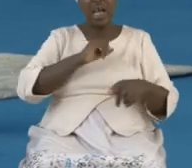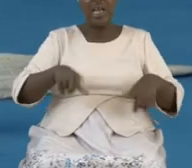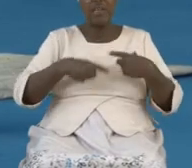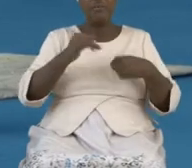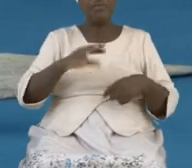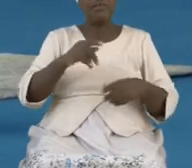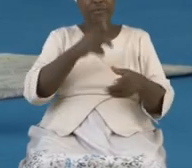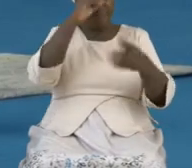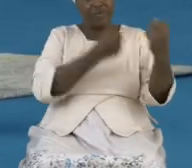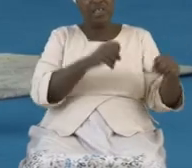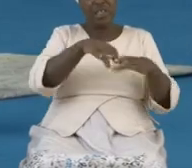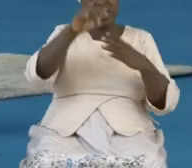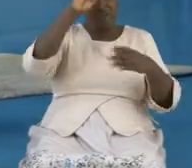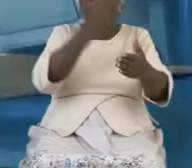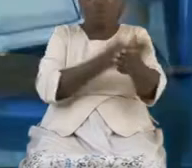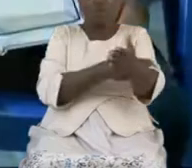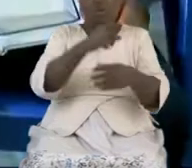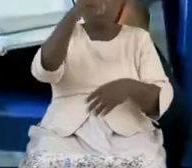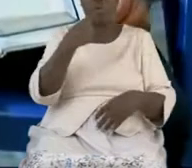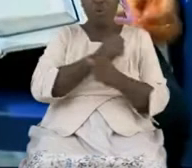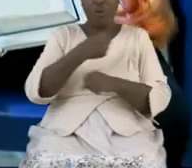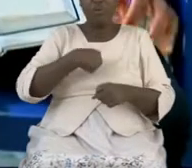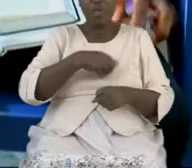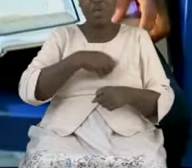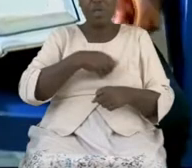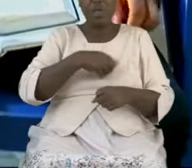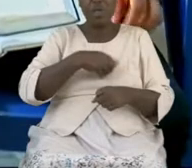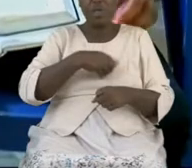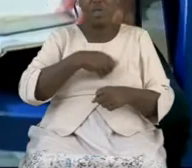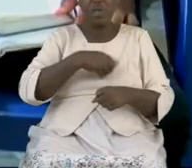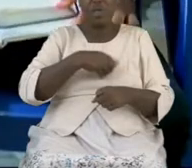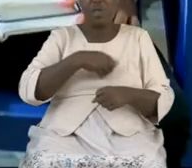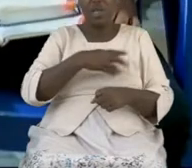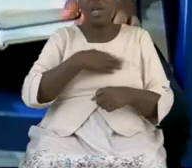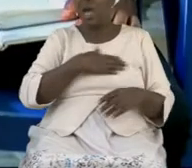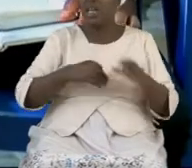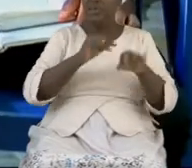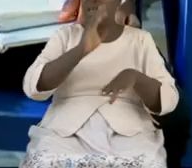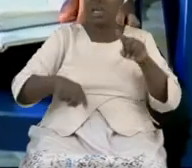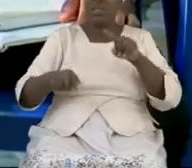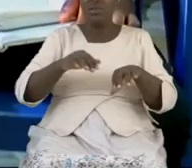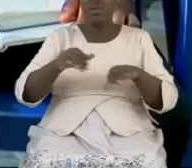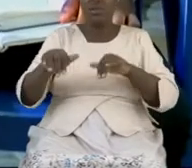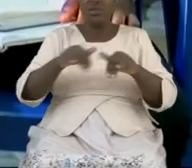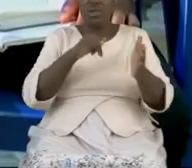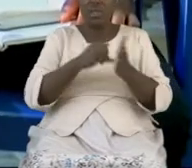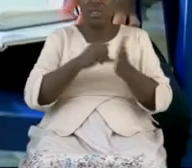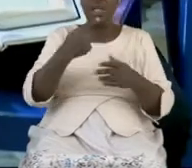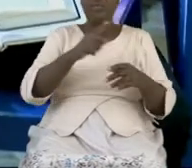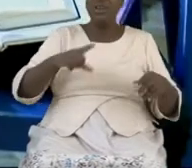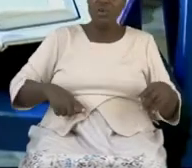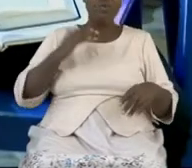gave himself for me. And if you couldn't do it, the Lord will not tell you to do